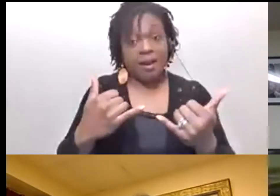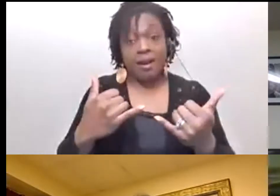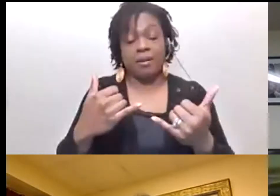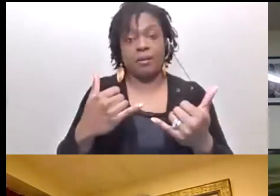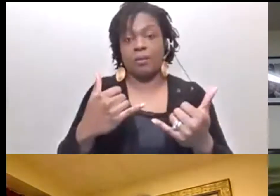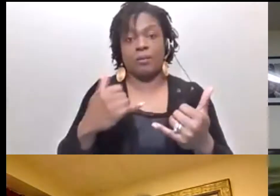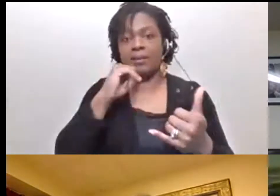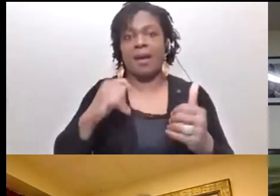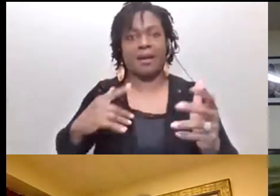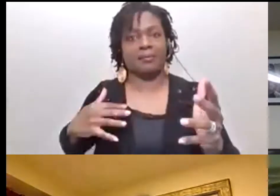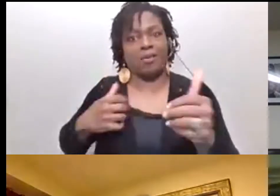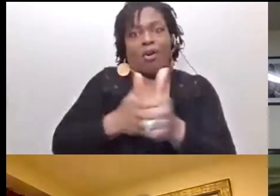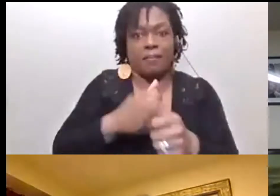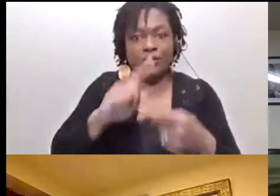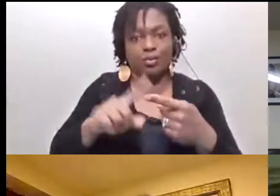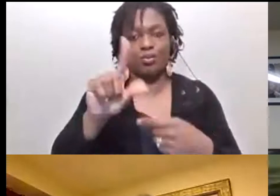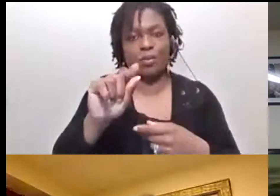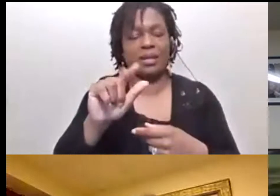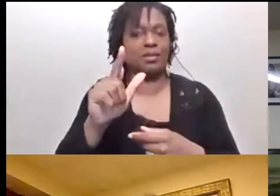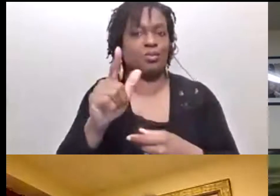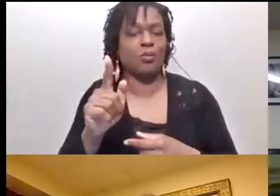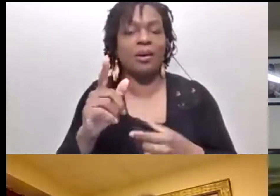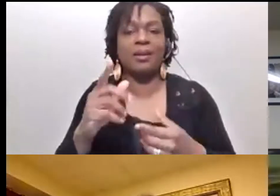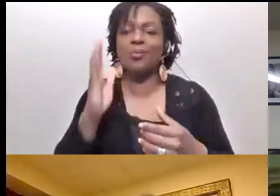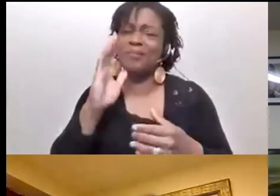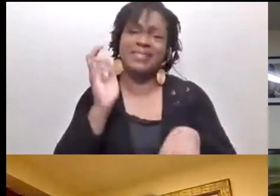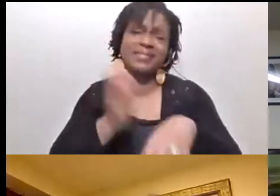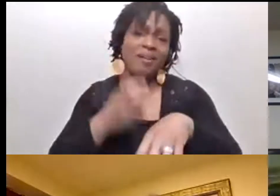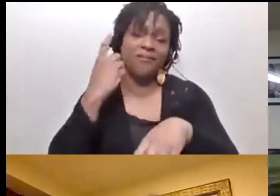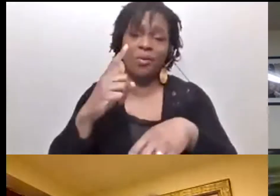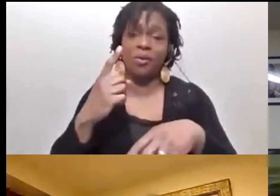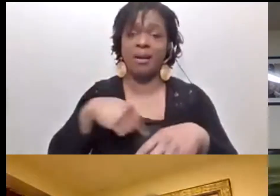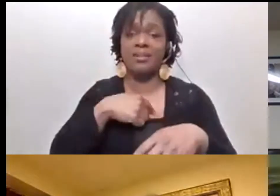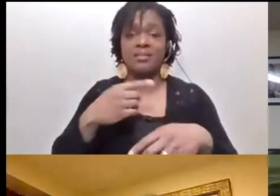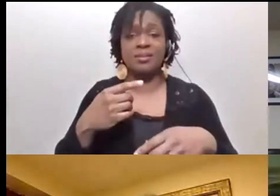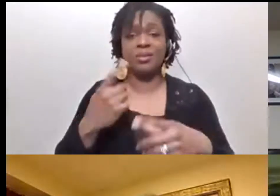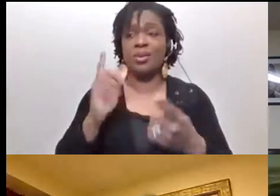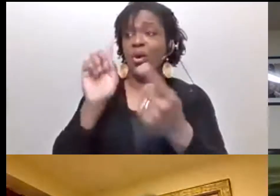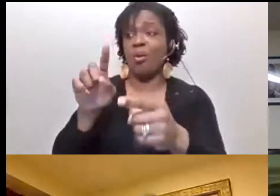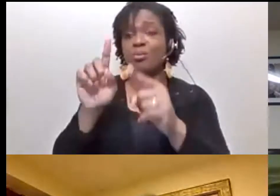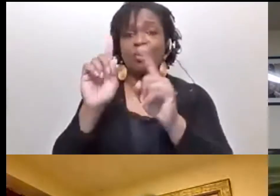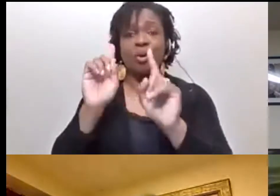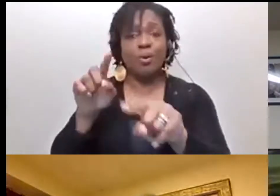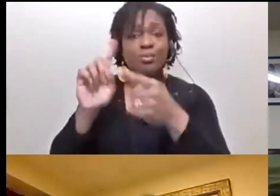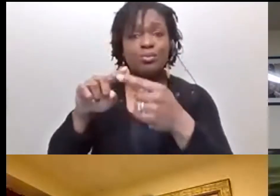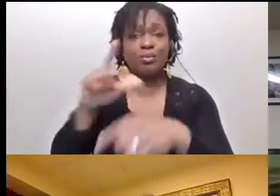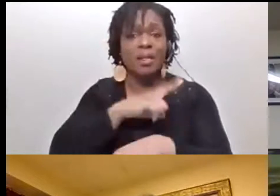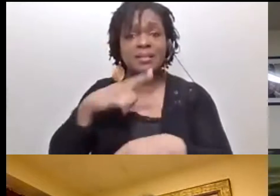2021, it's Mhm. going to be difficult for people to go to the legislature and say, hey, I want this money,